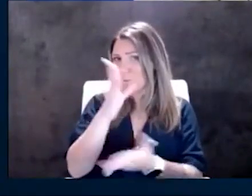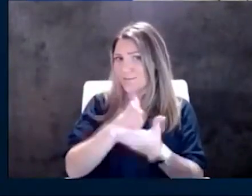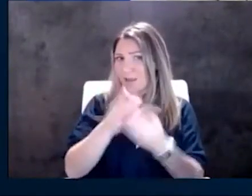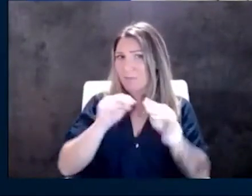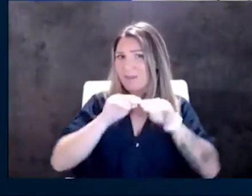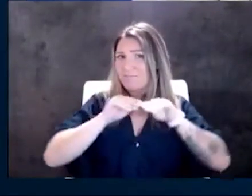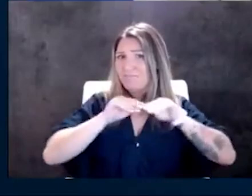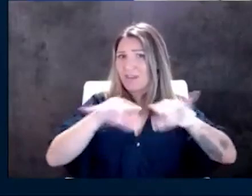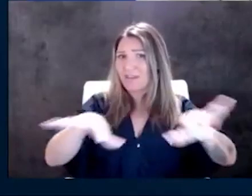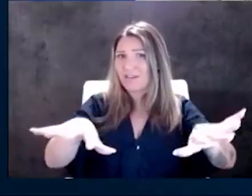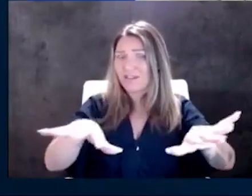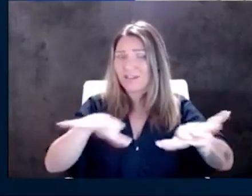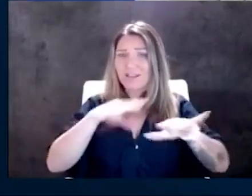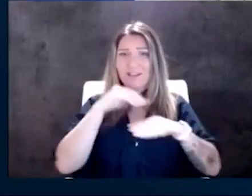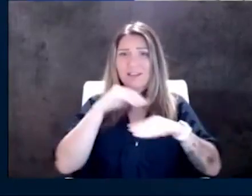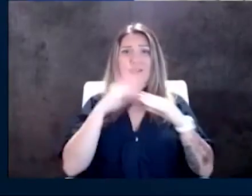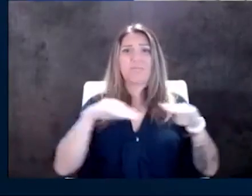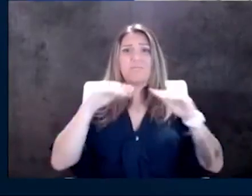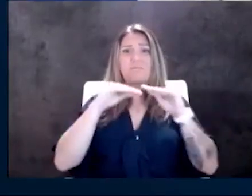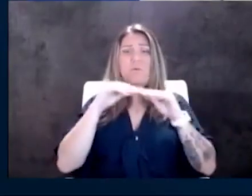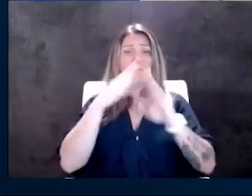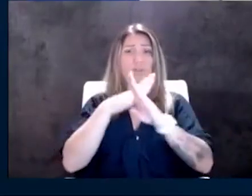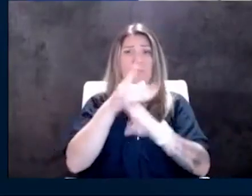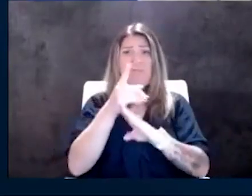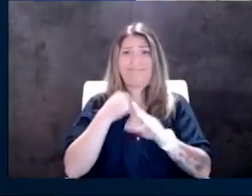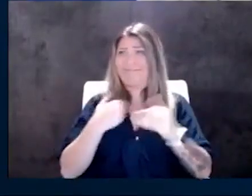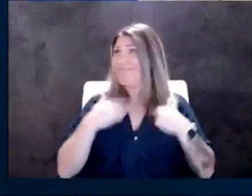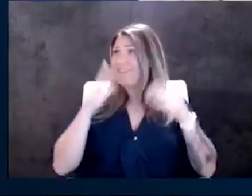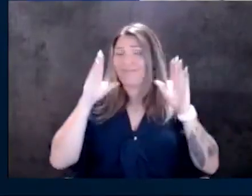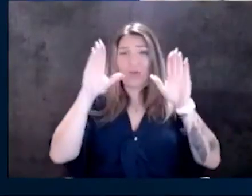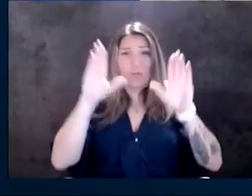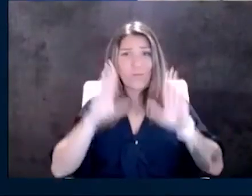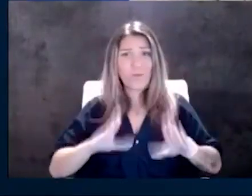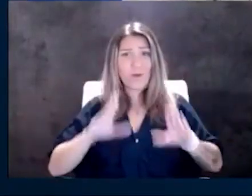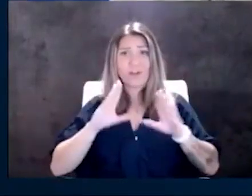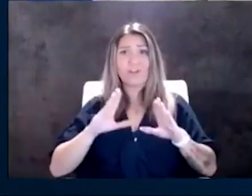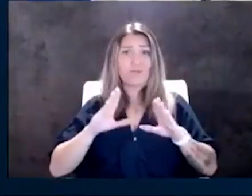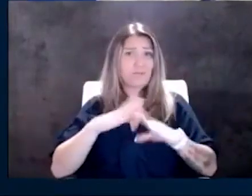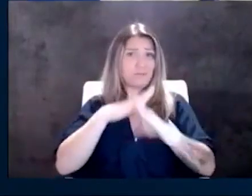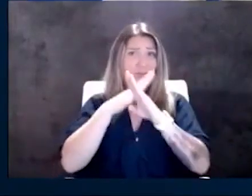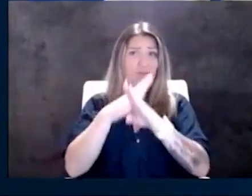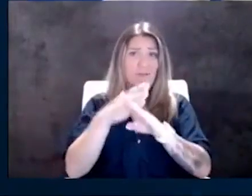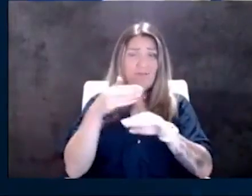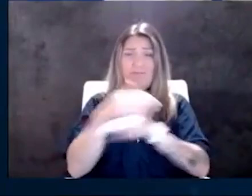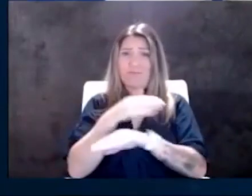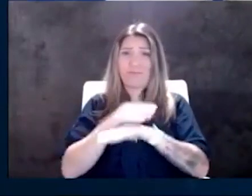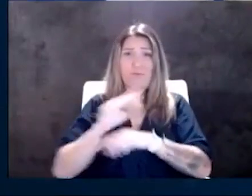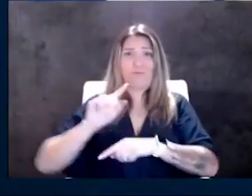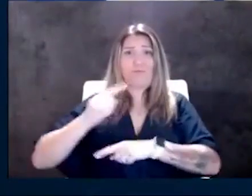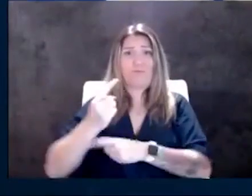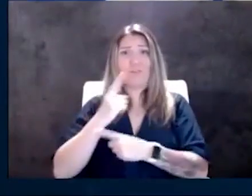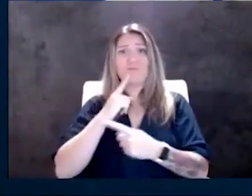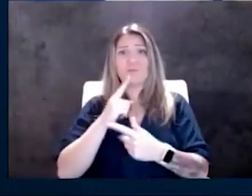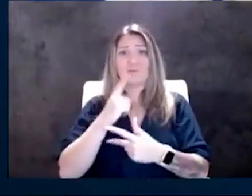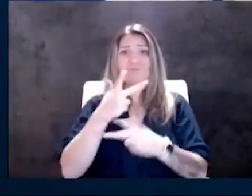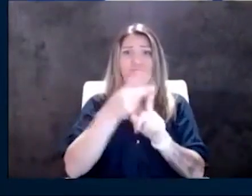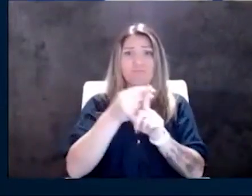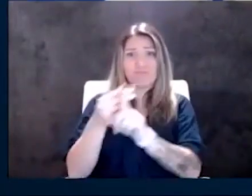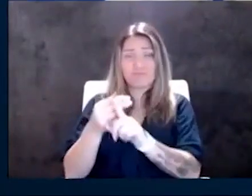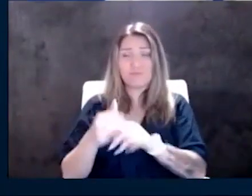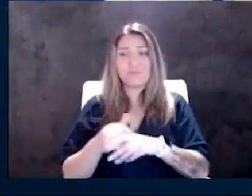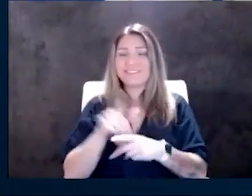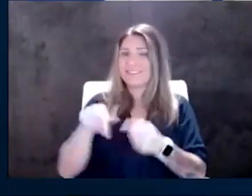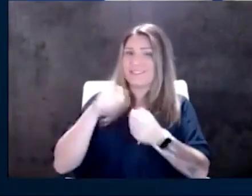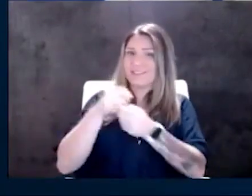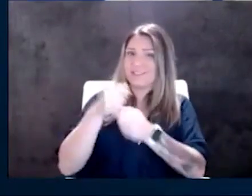giving you more protection, because you've already got great protection after the first series of shots, Hawk. Yeah, I think that's exactly right. You know, we